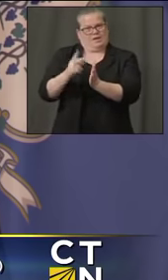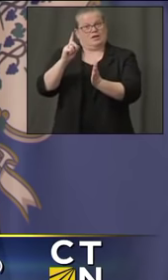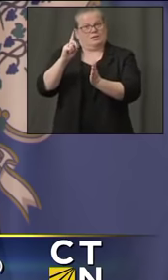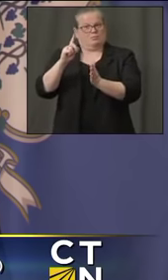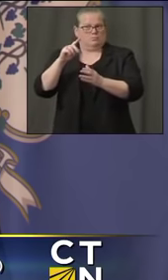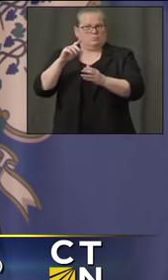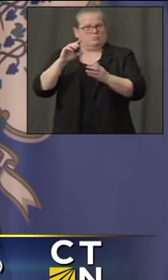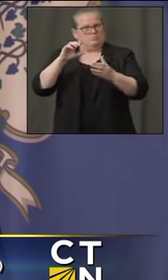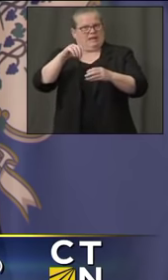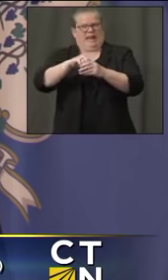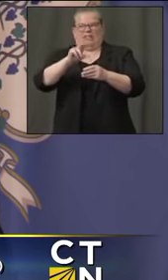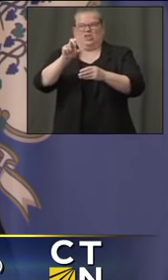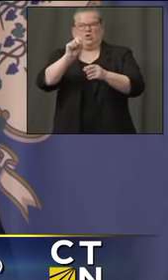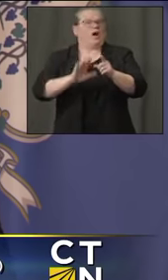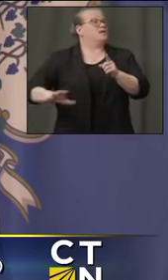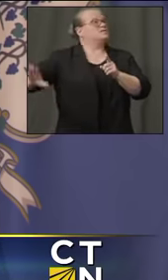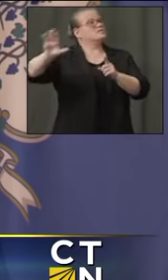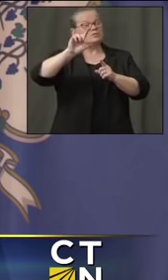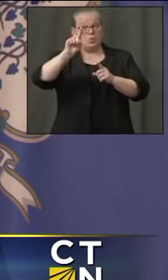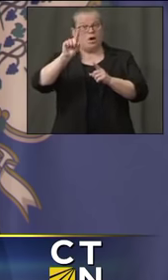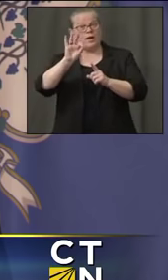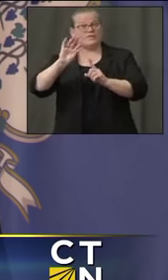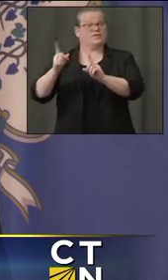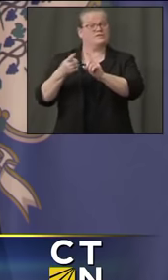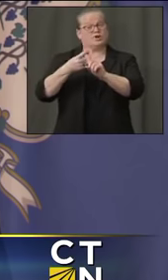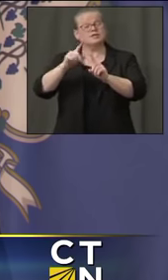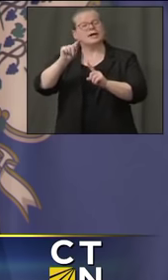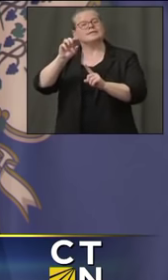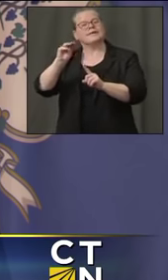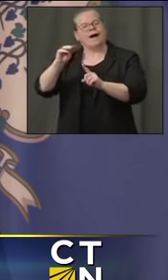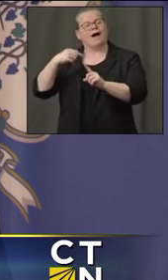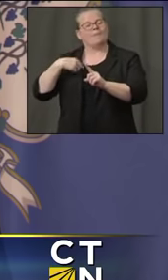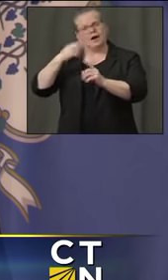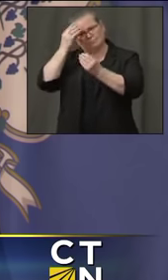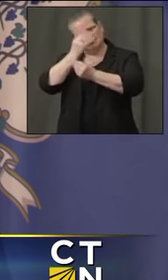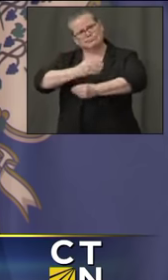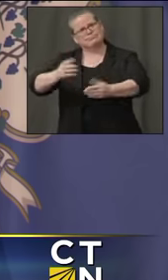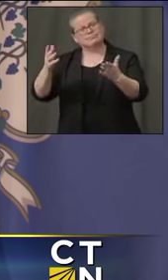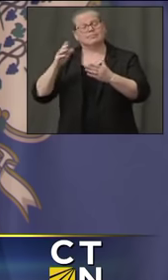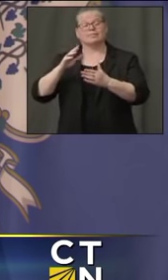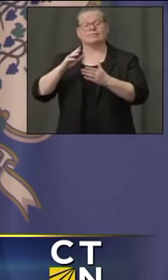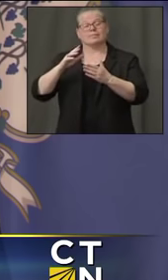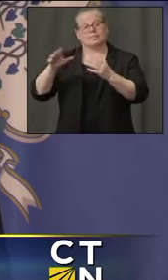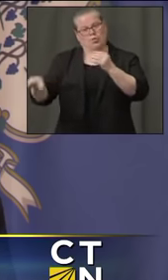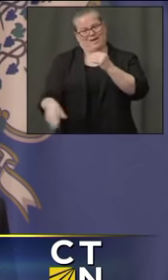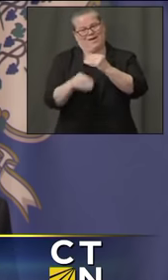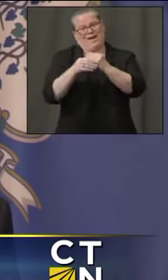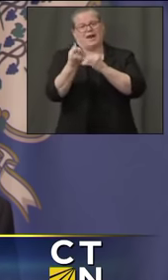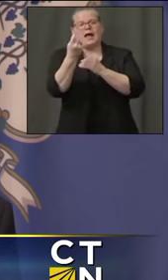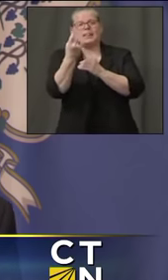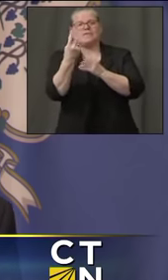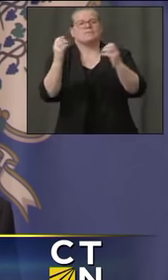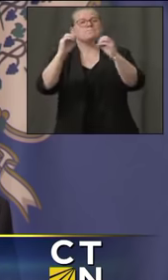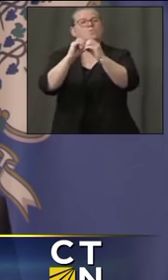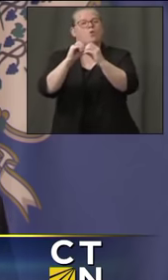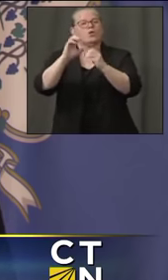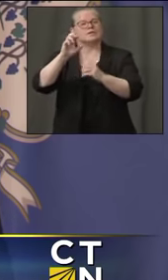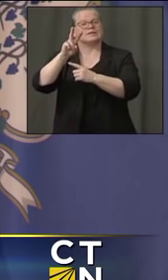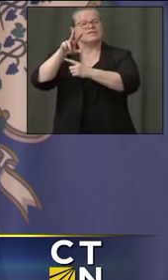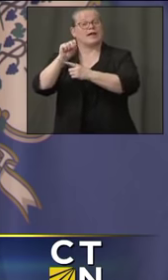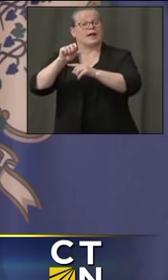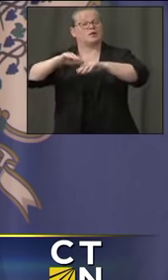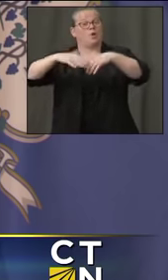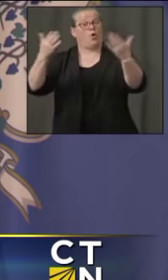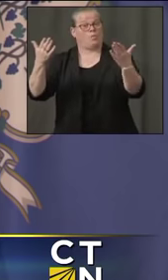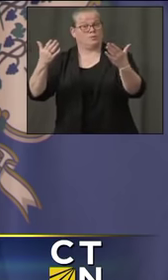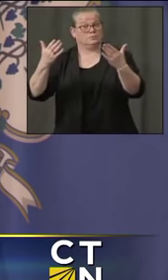to steal all of Tom's thunder by saying that he's going to be rolling out another 11 sites across the state, including 2 right